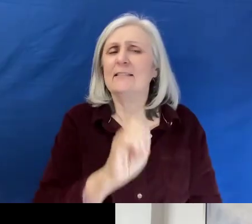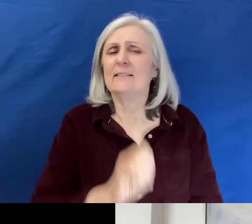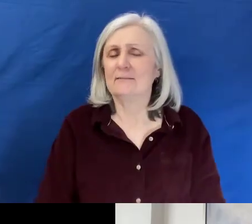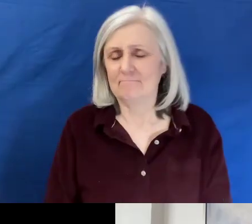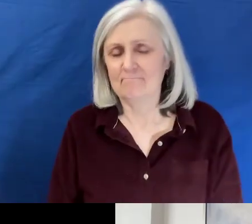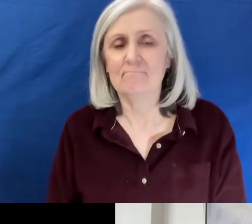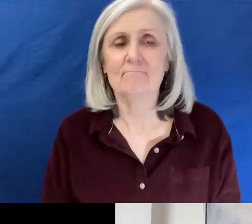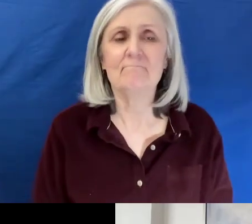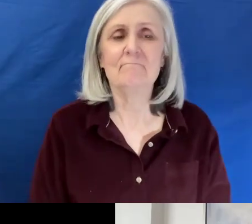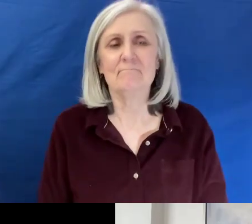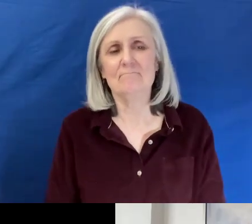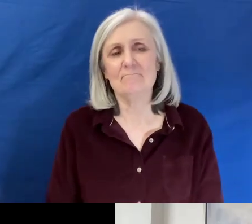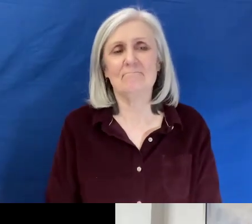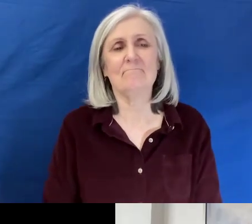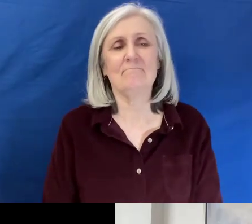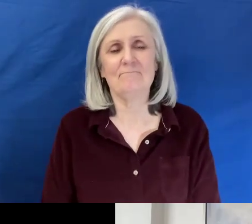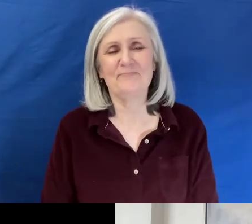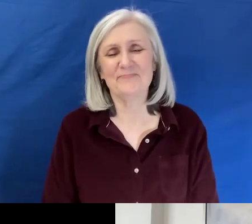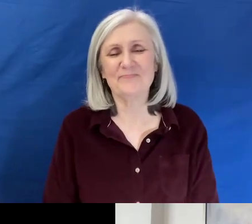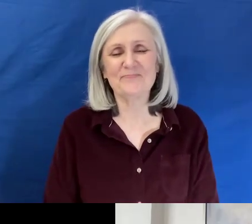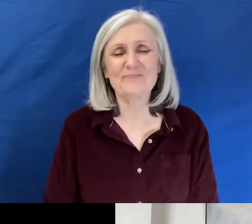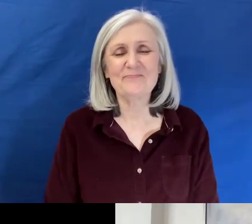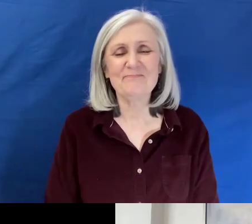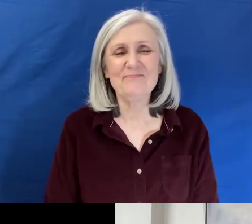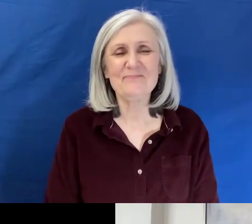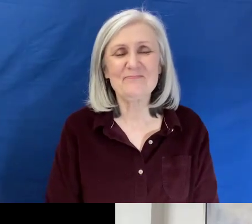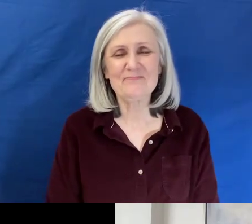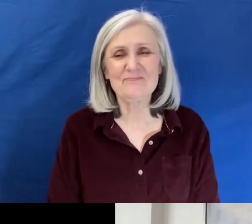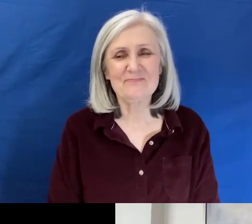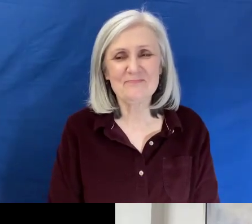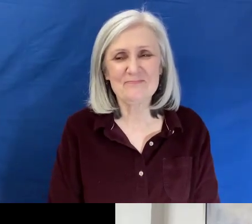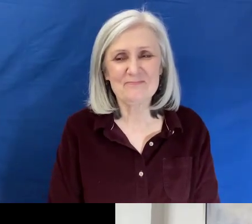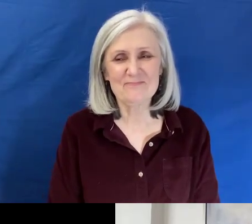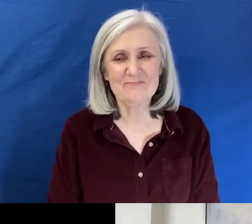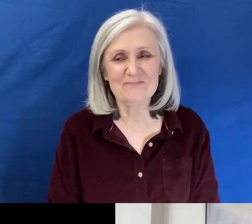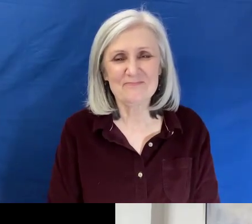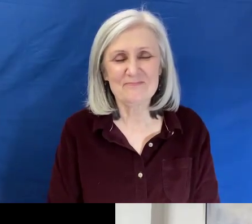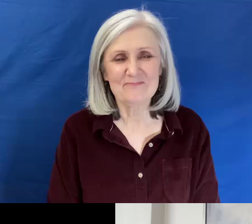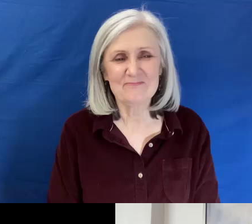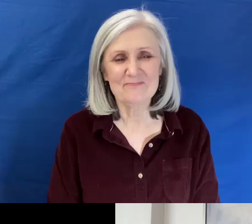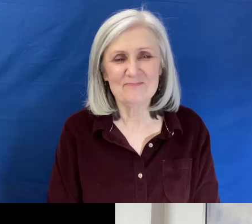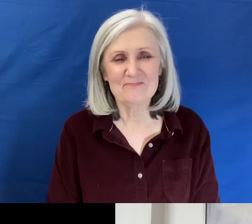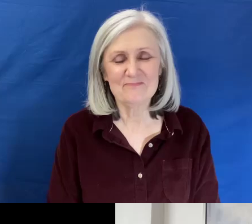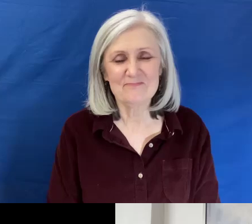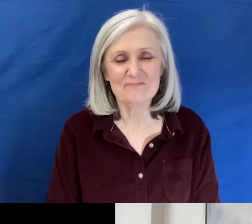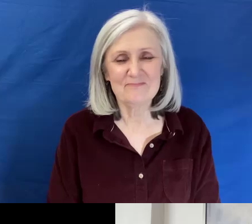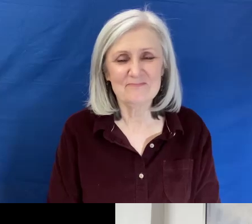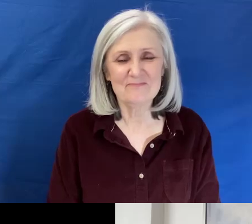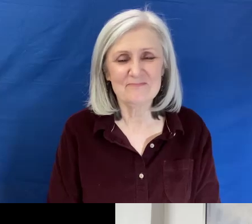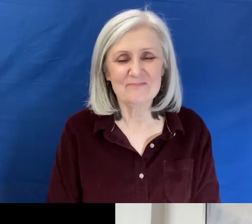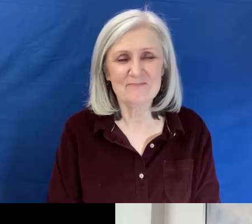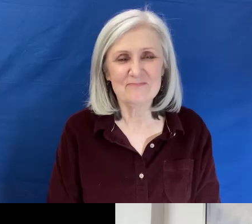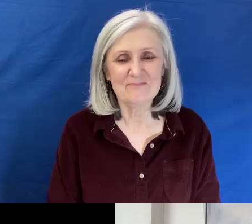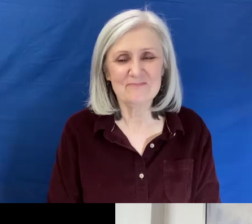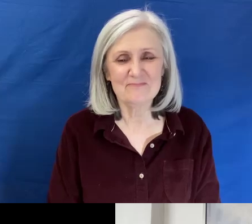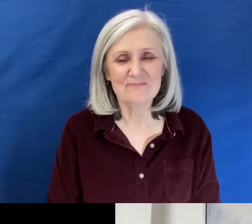work with all these wonderful children on the show? I mean, when Nora comes in and she wants to show what to do, and over that she sleeps